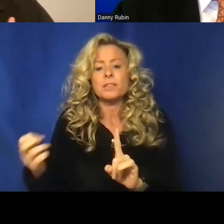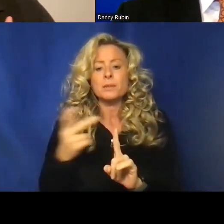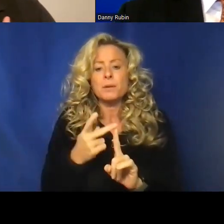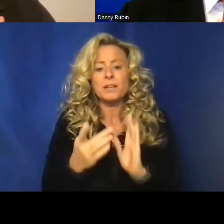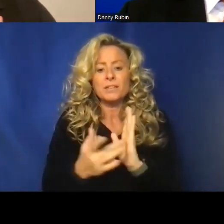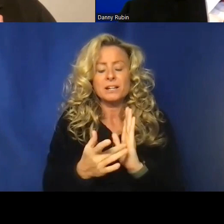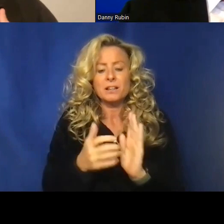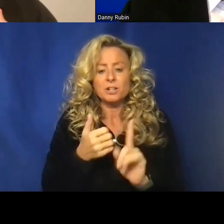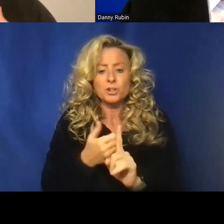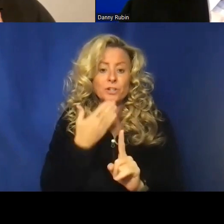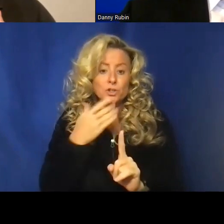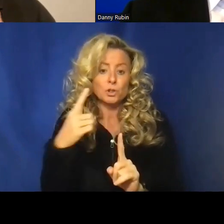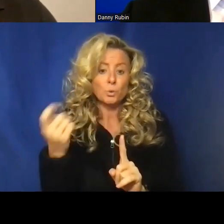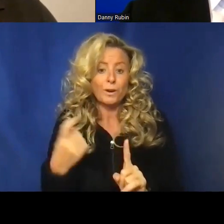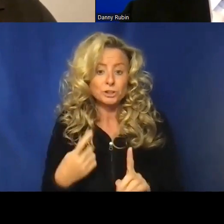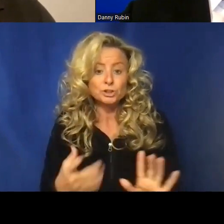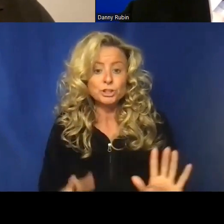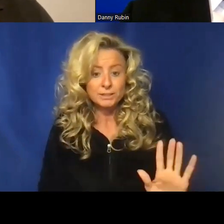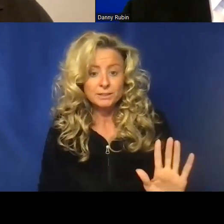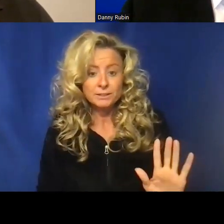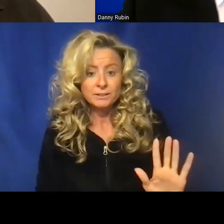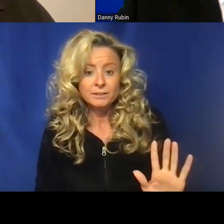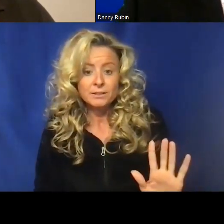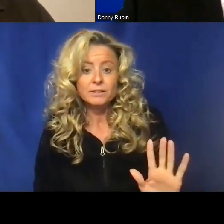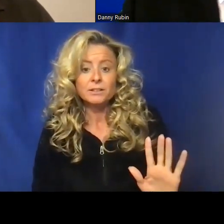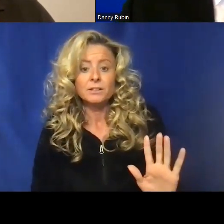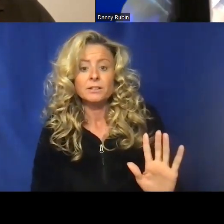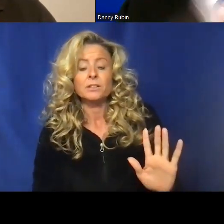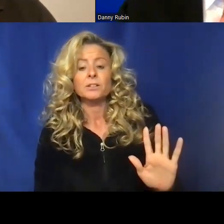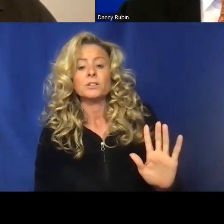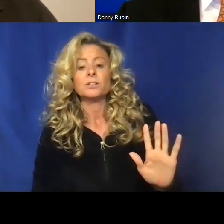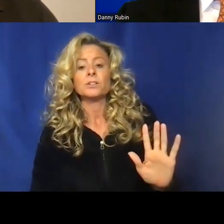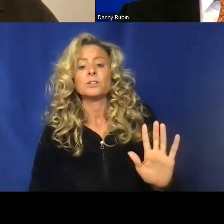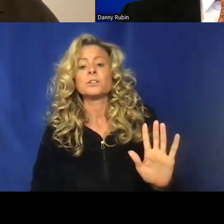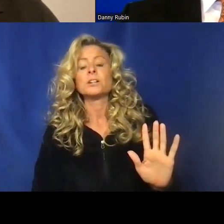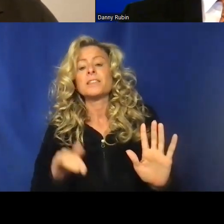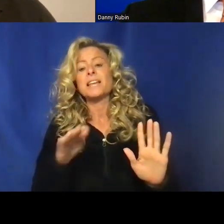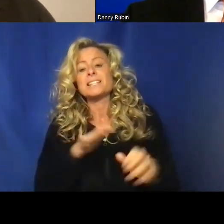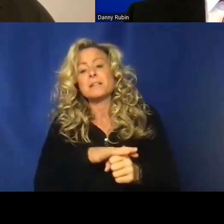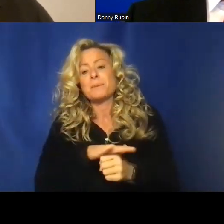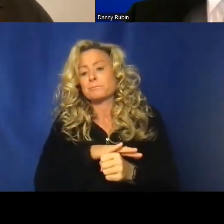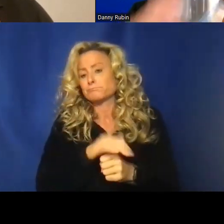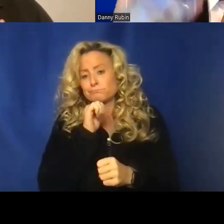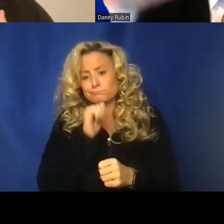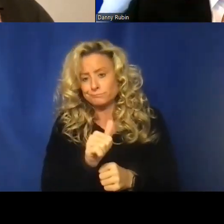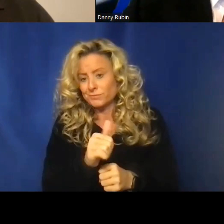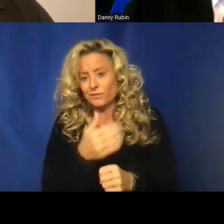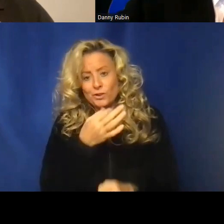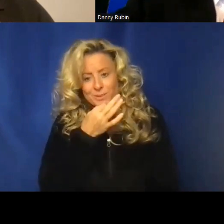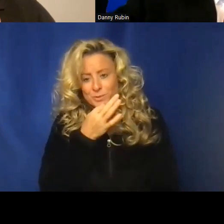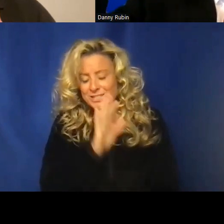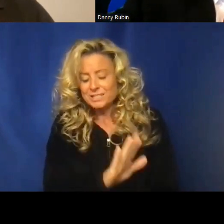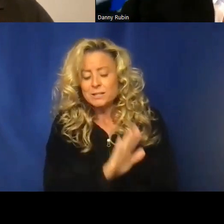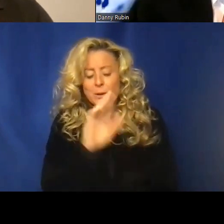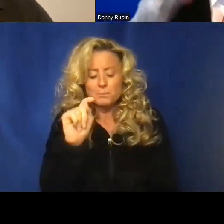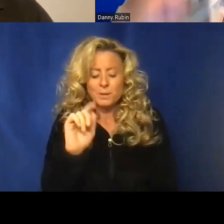that's a great question. I don't know the full answer to it. That's not my area of expertise necessarily. But the way the technology